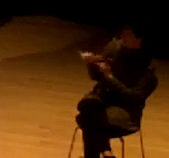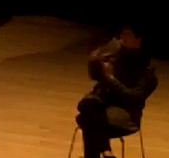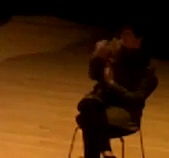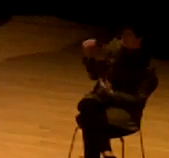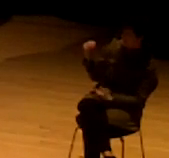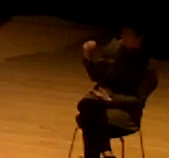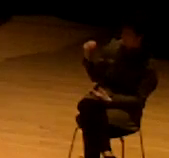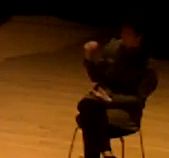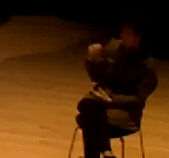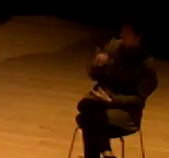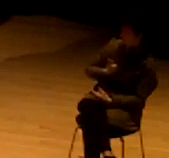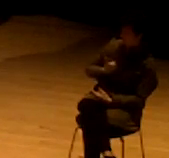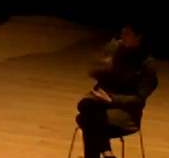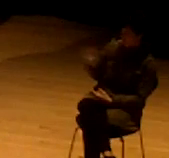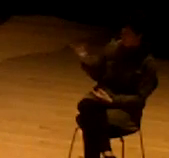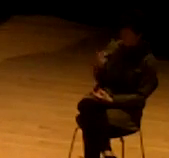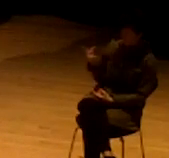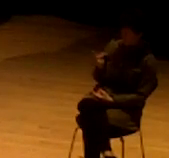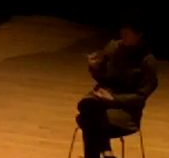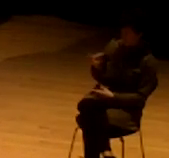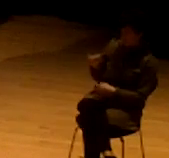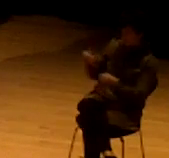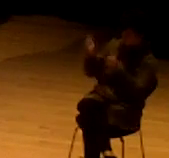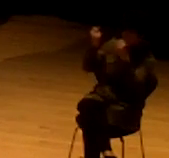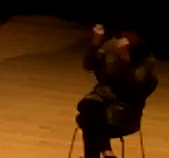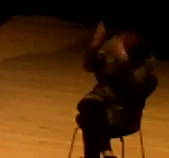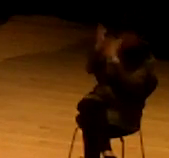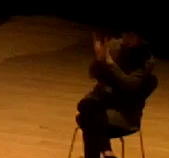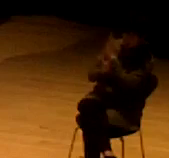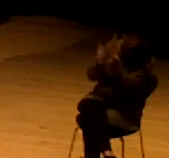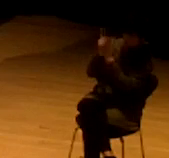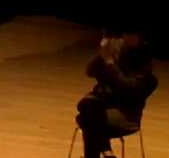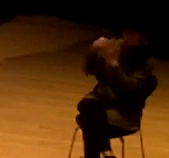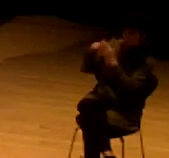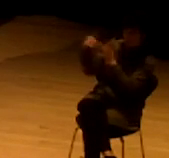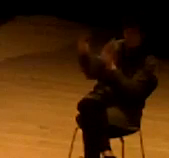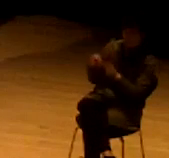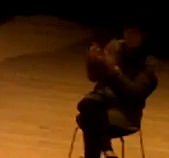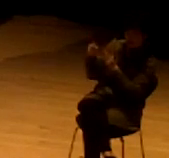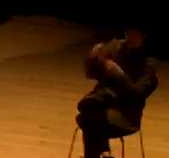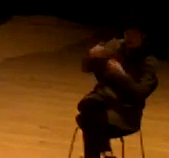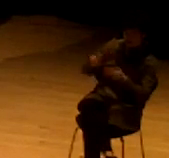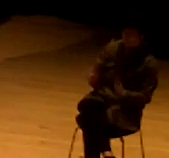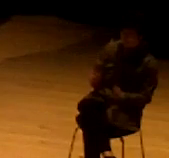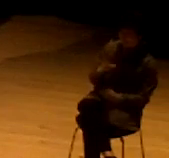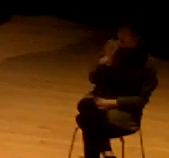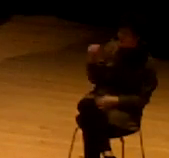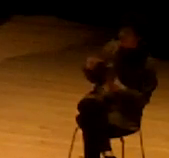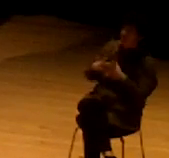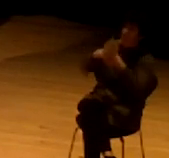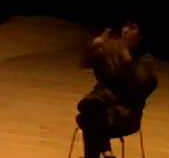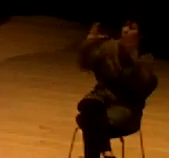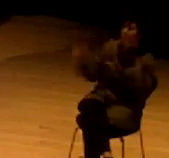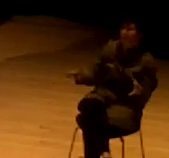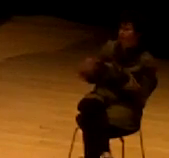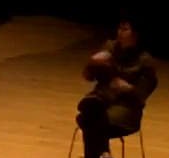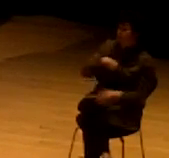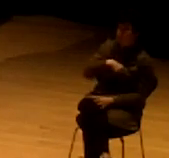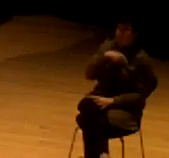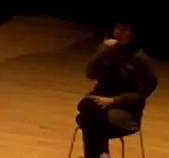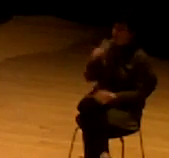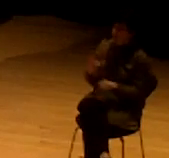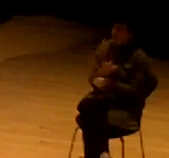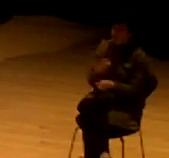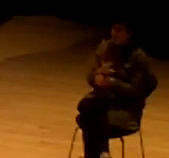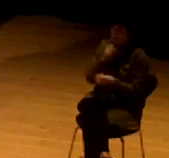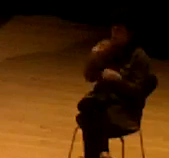in the edit room, just looking at all the material we didn't use, you know, and then it was so interesting to try